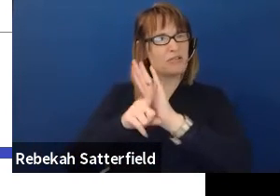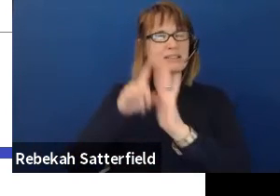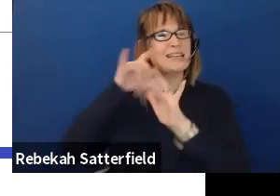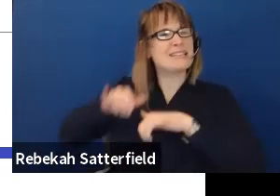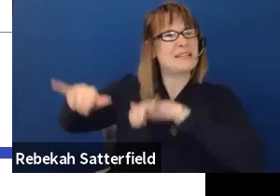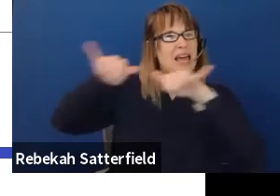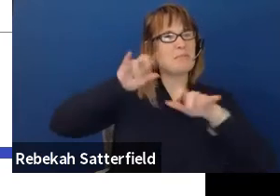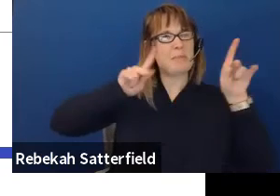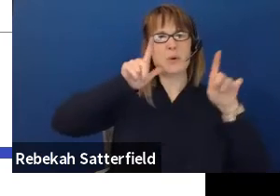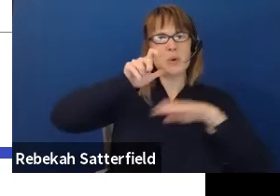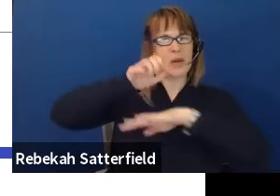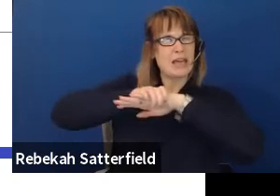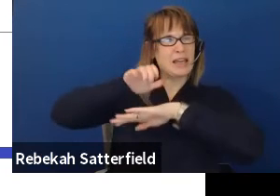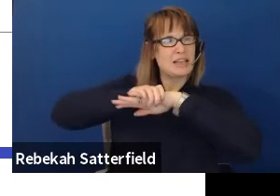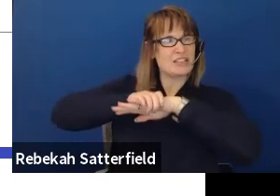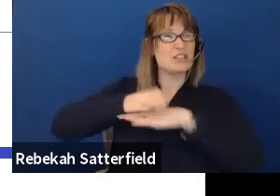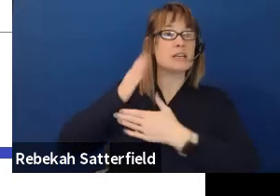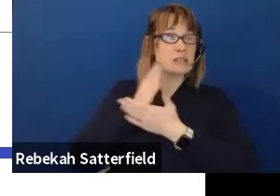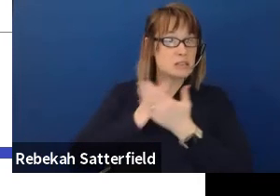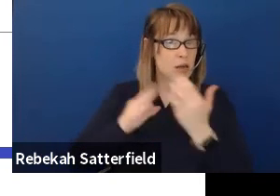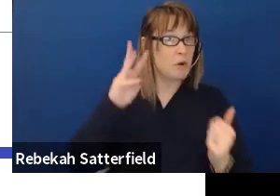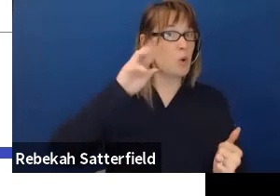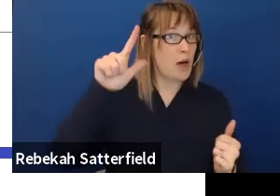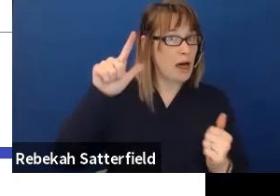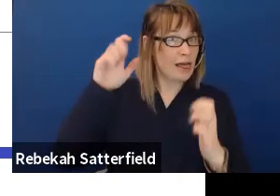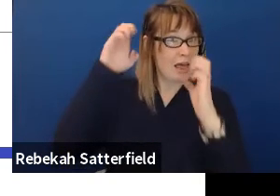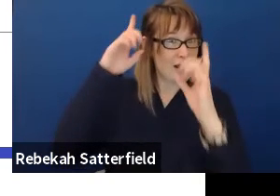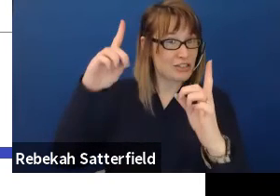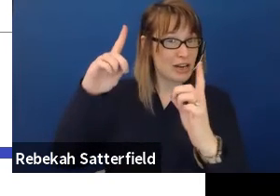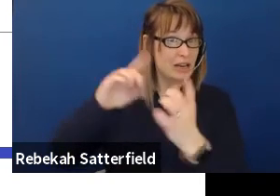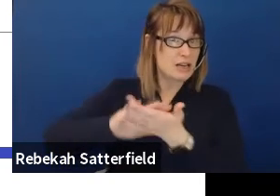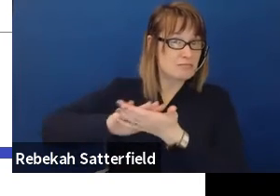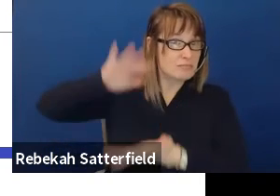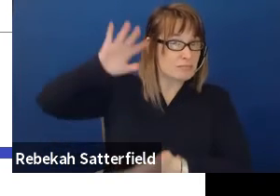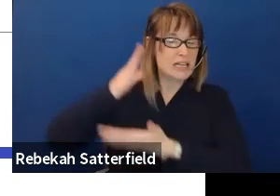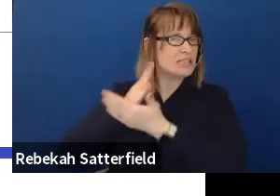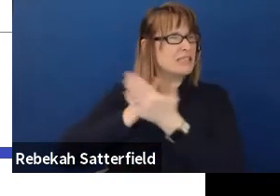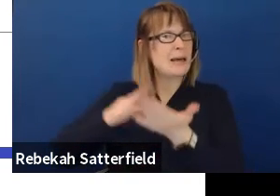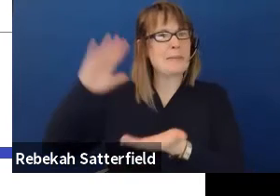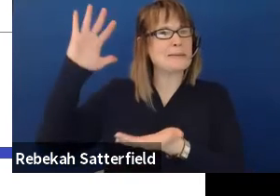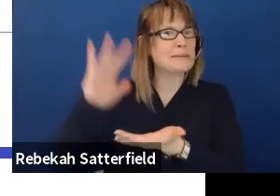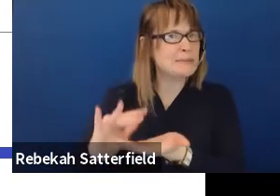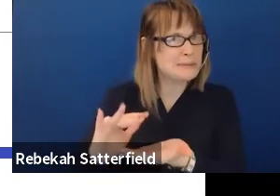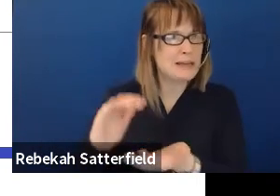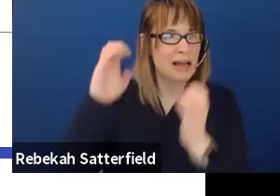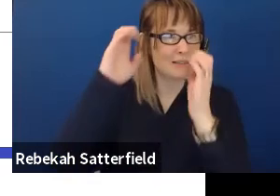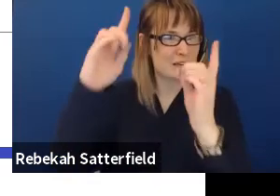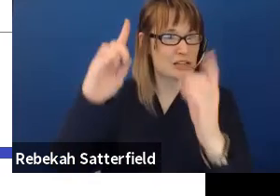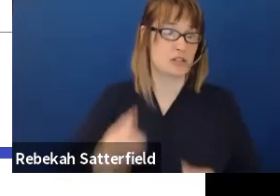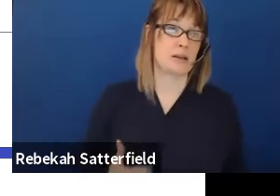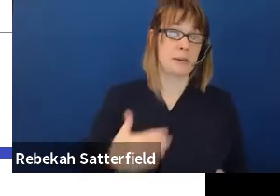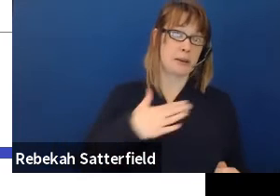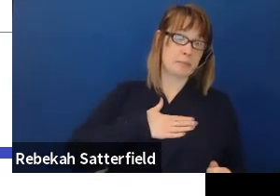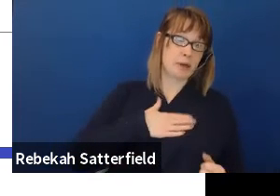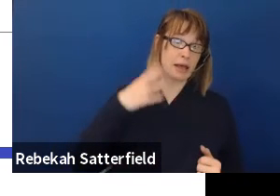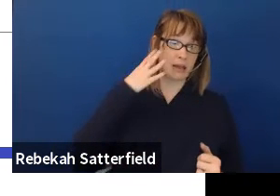are very well educated, while others may not be. In my personal experience, I was